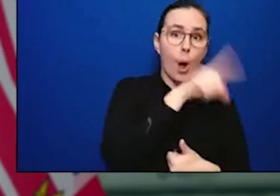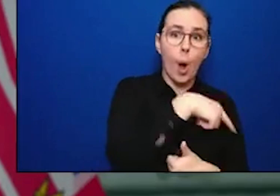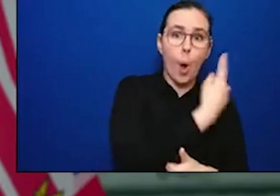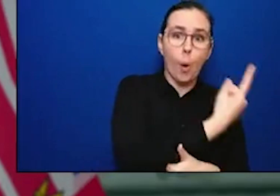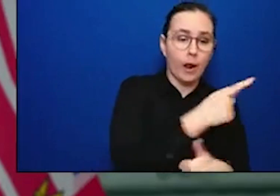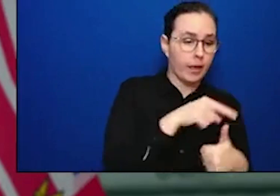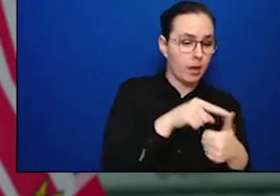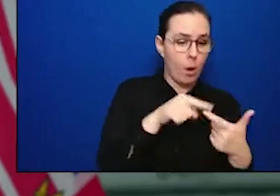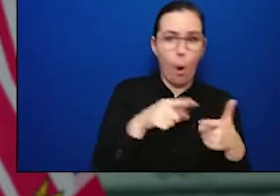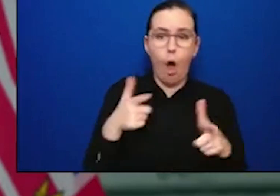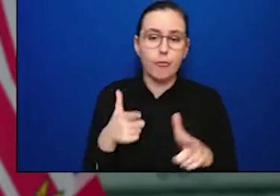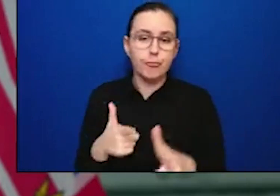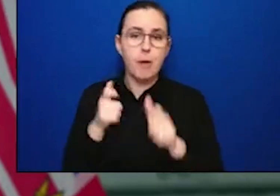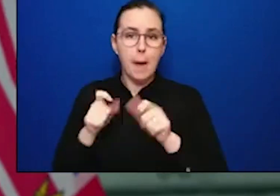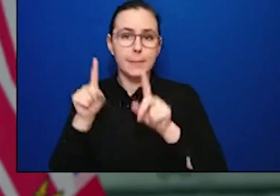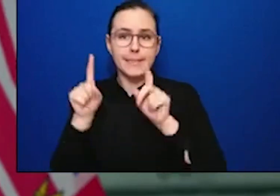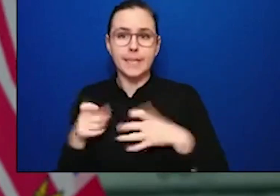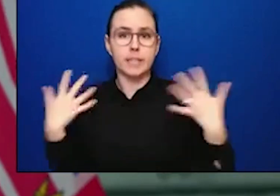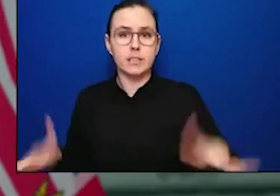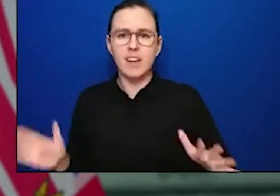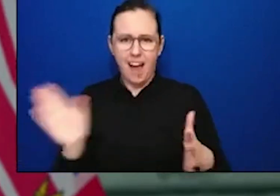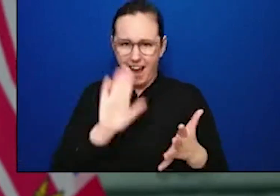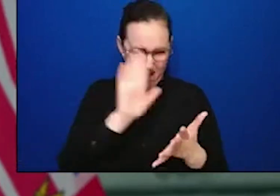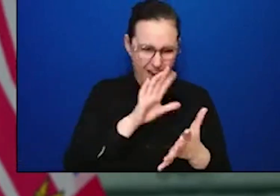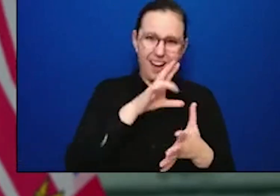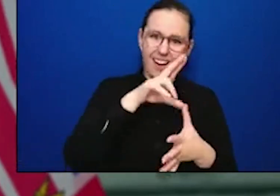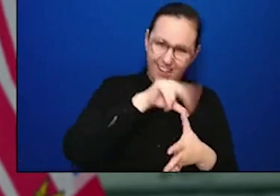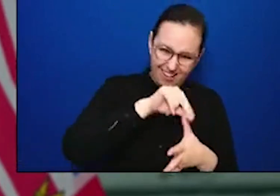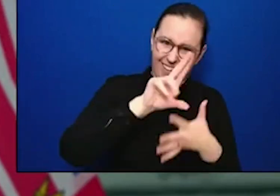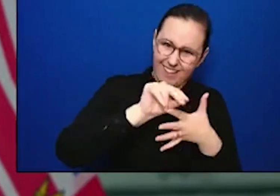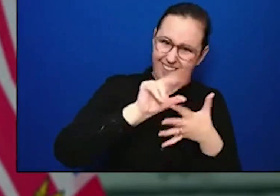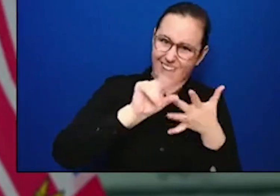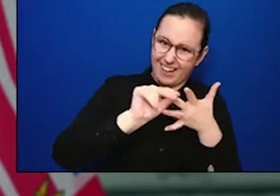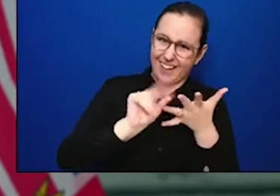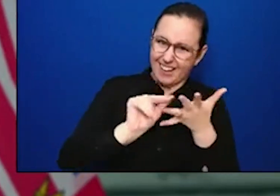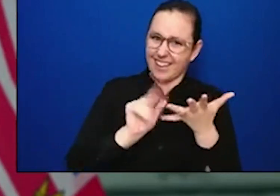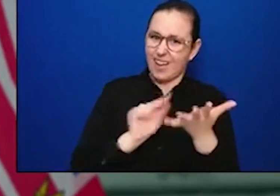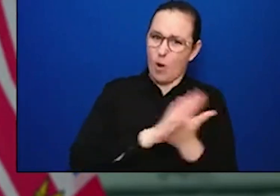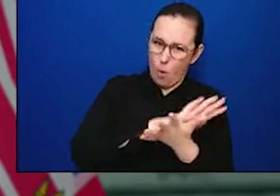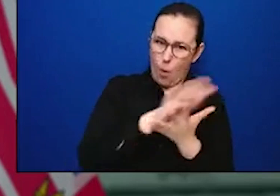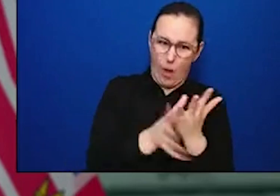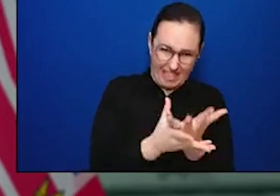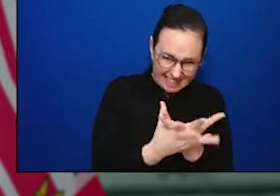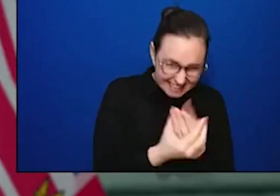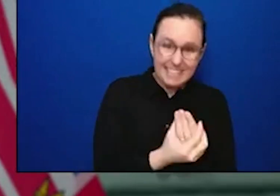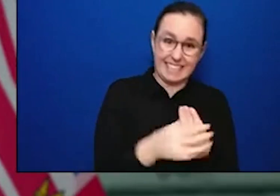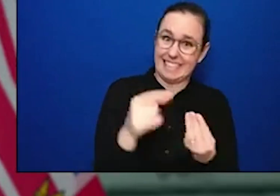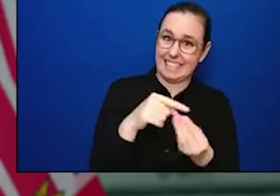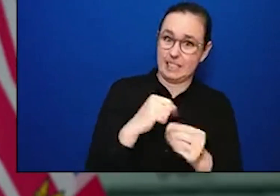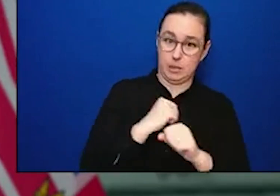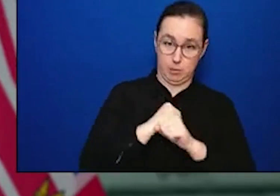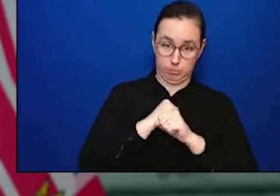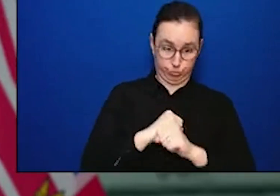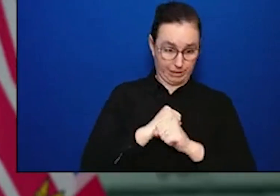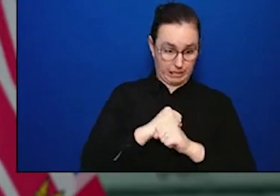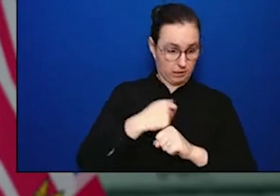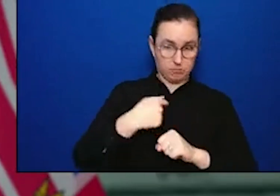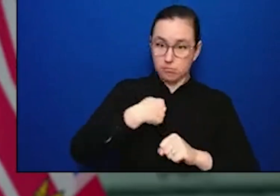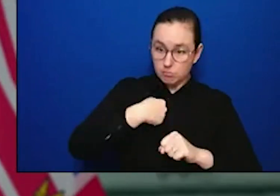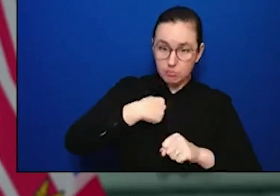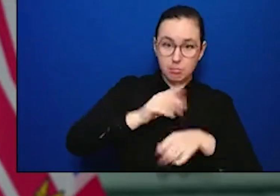can, all of us taking these measures to protect employees, our customers, and our family and